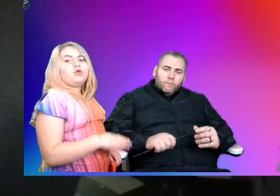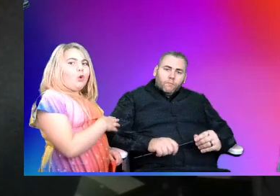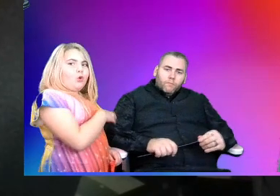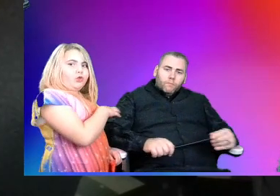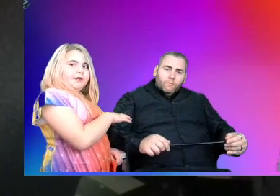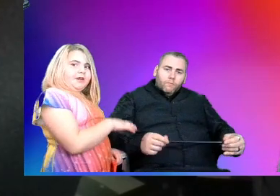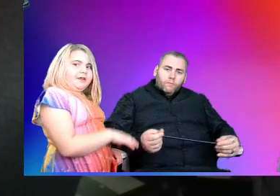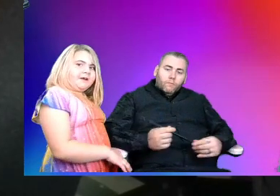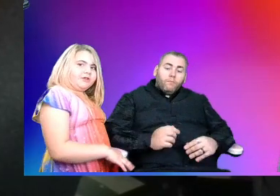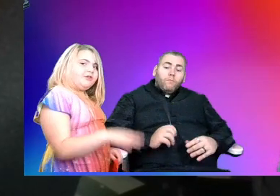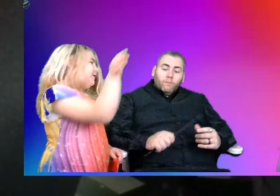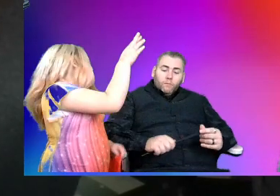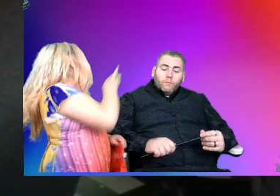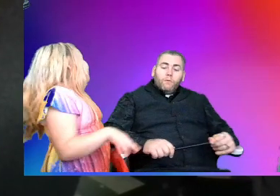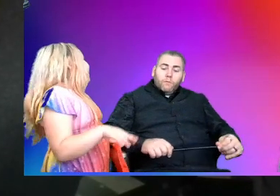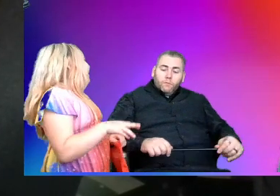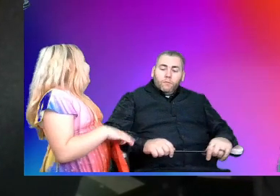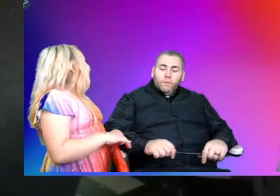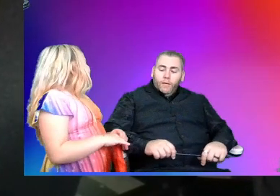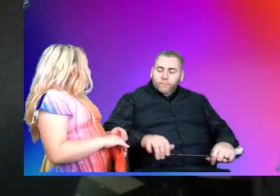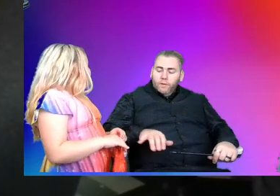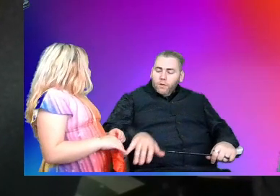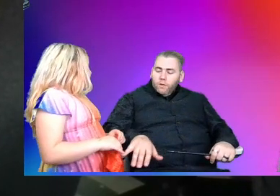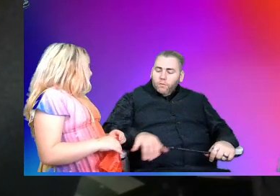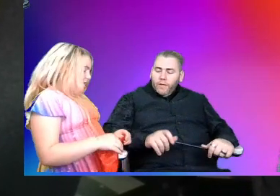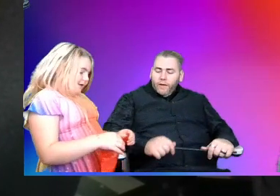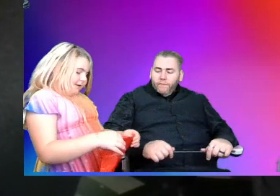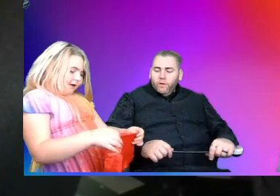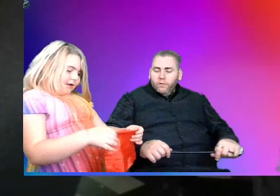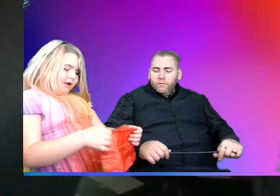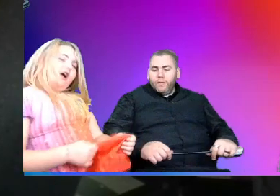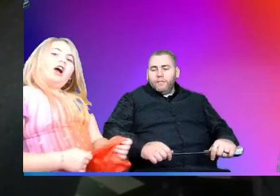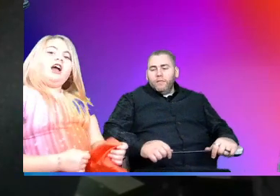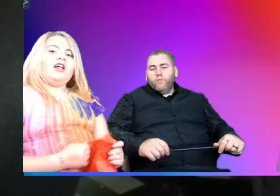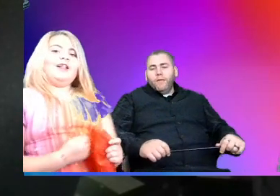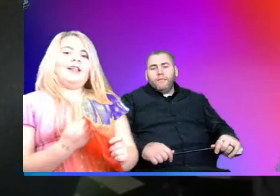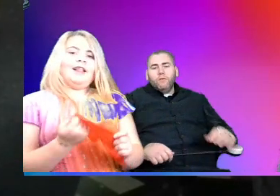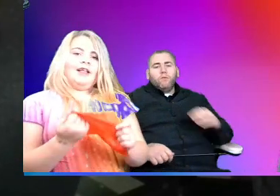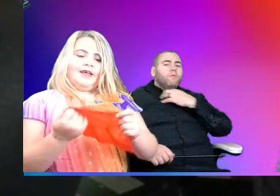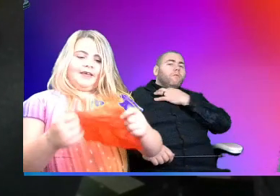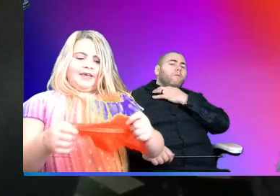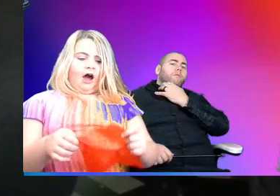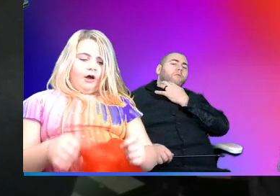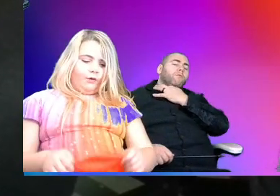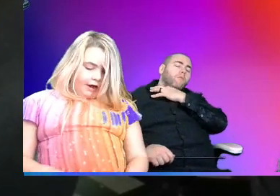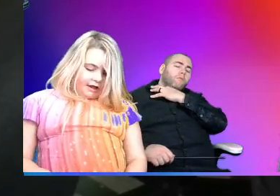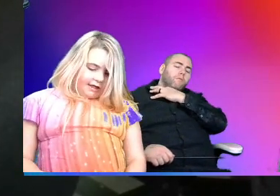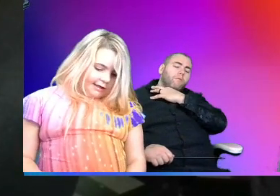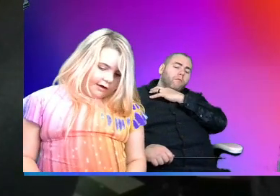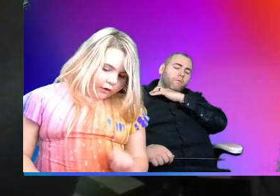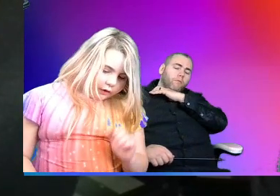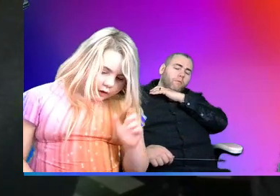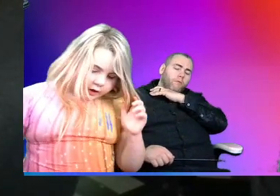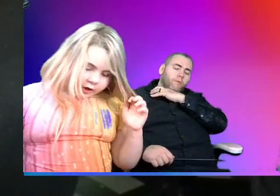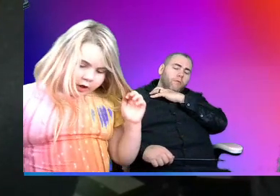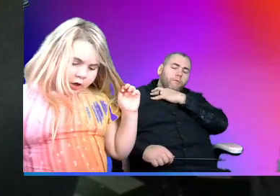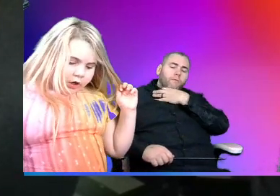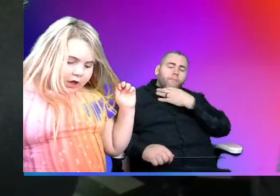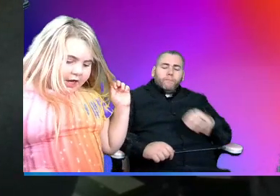dad was holding it, the magician. Yeah. What do you have here? You got a red silk? Yeah, red